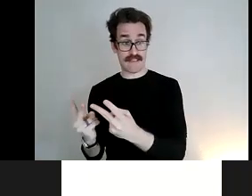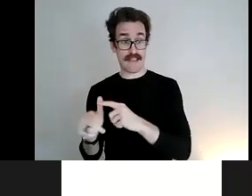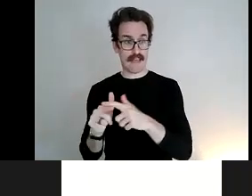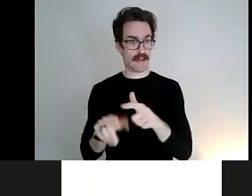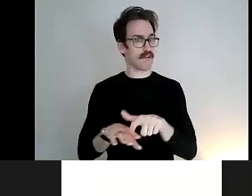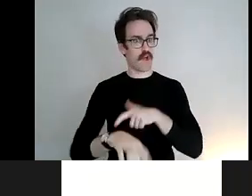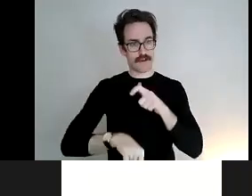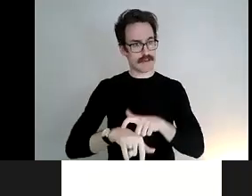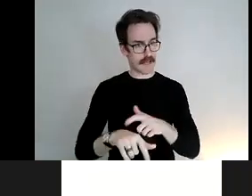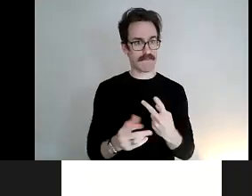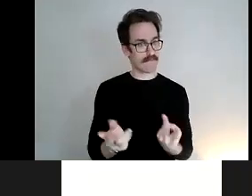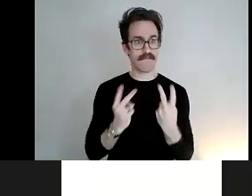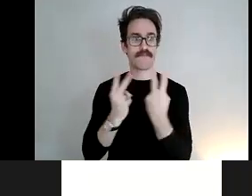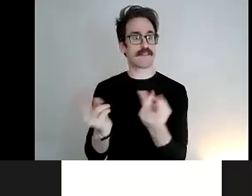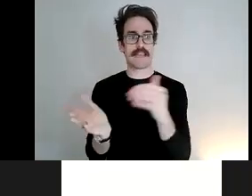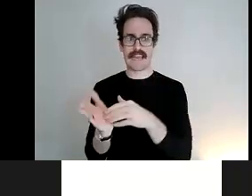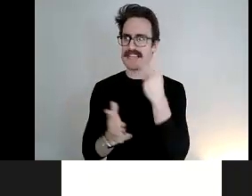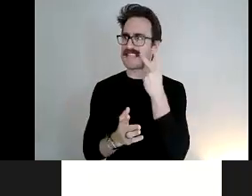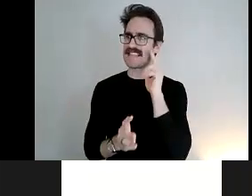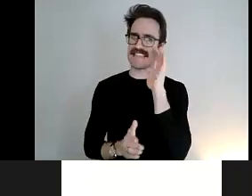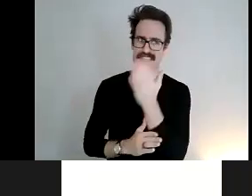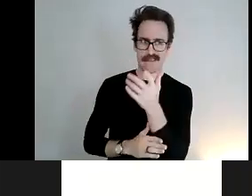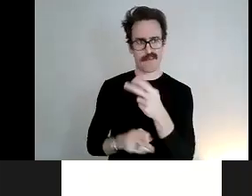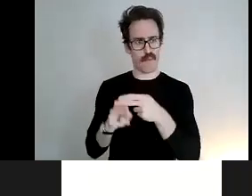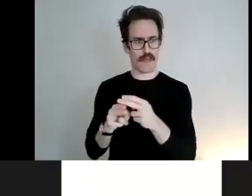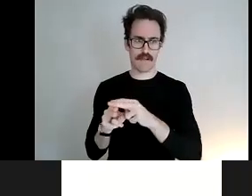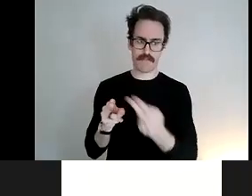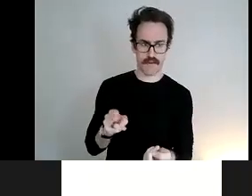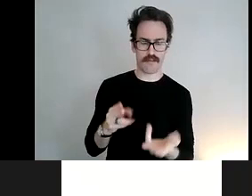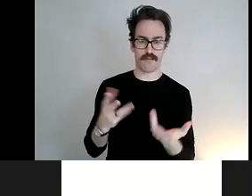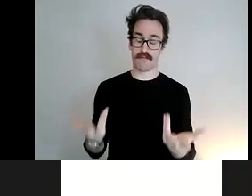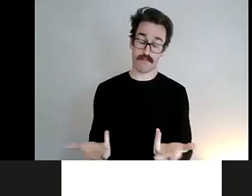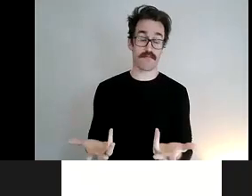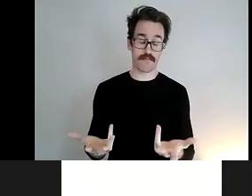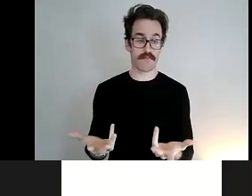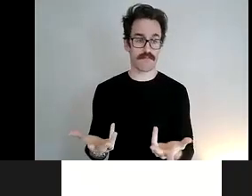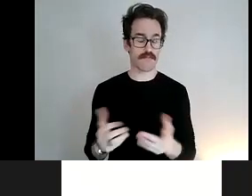mind. And of course, we talked about risk of eviction.